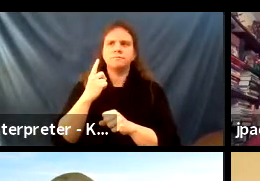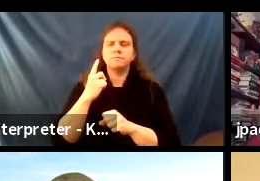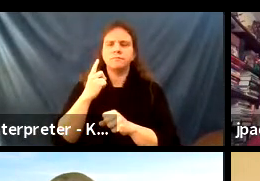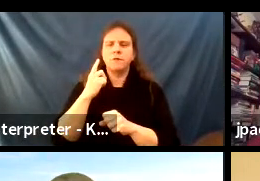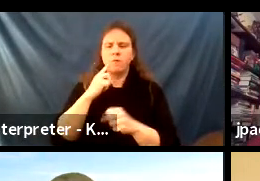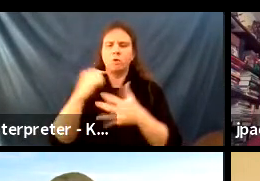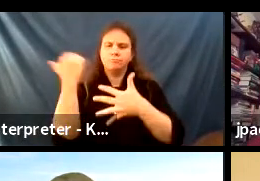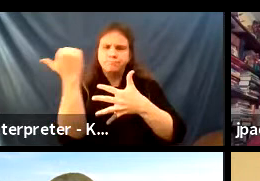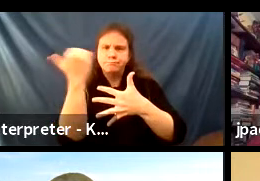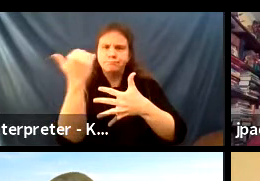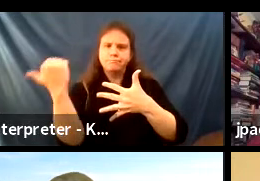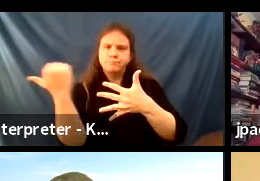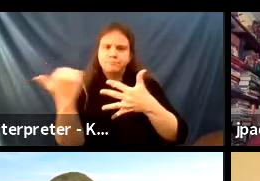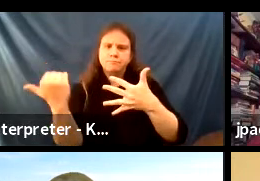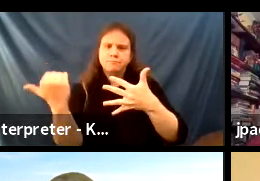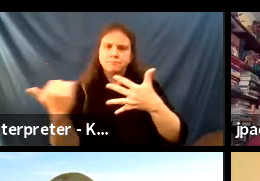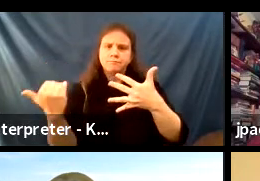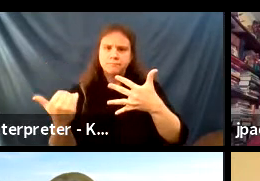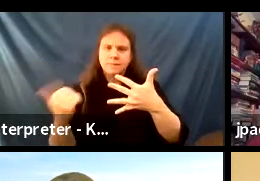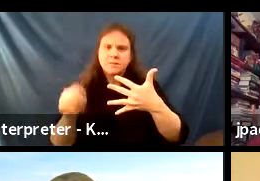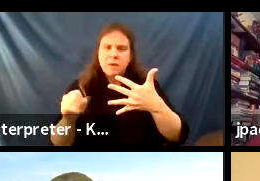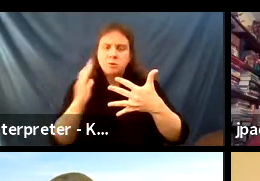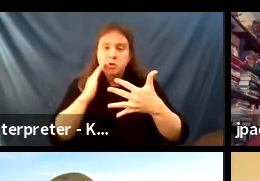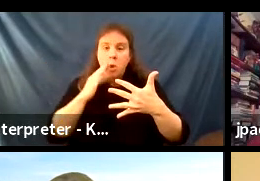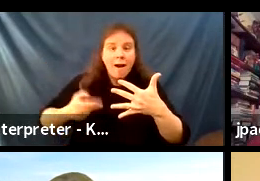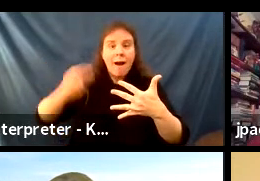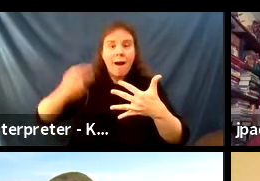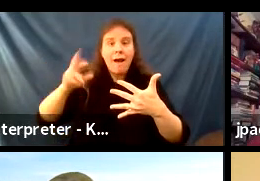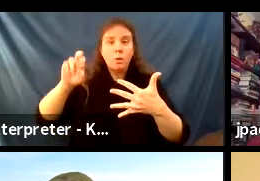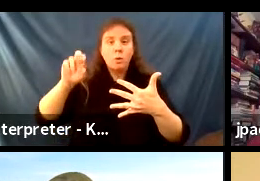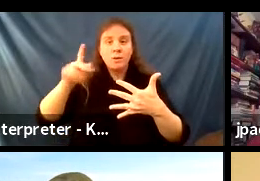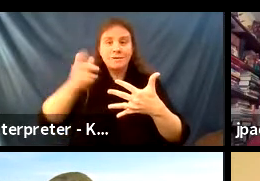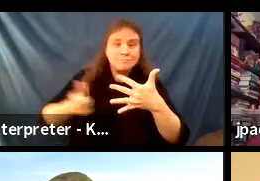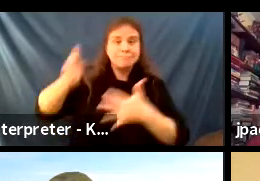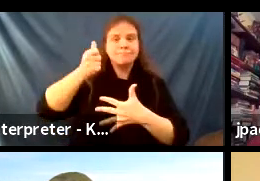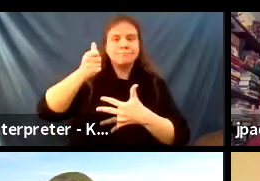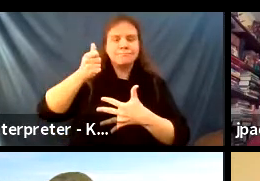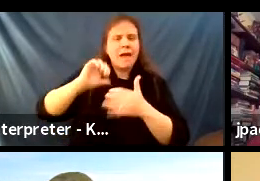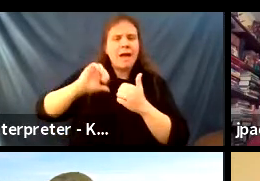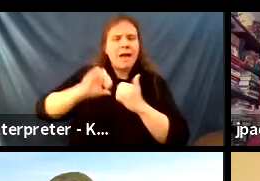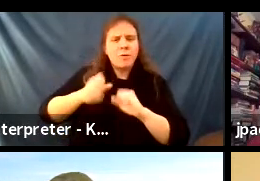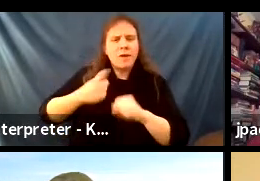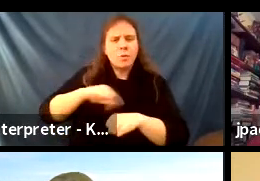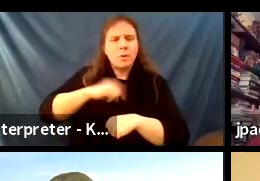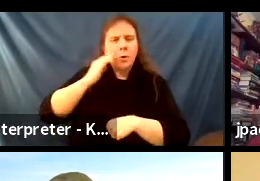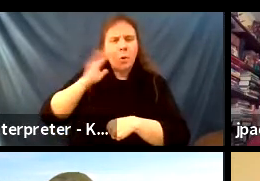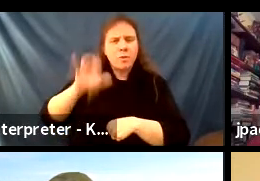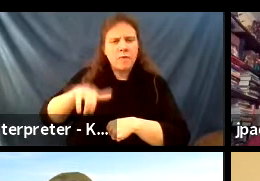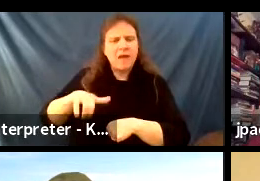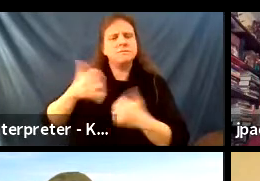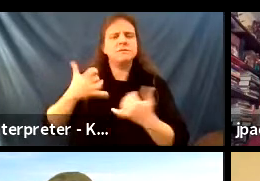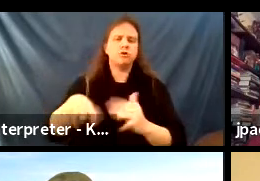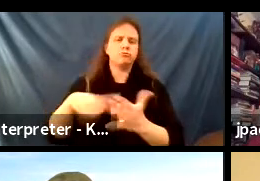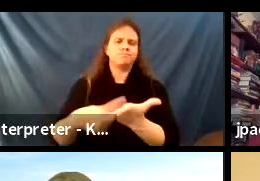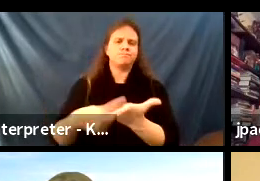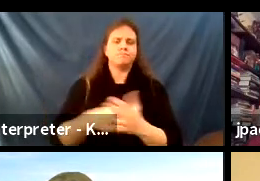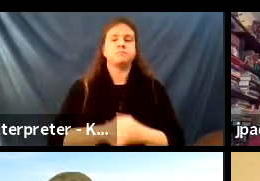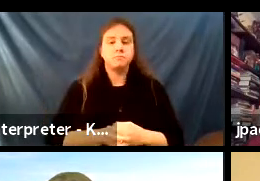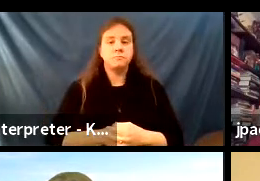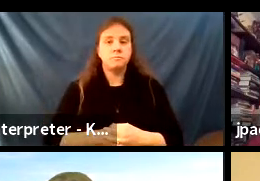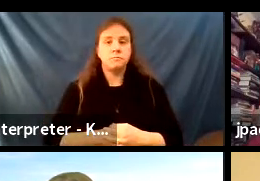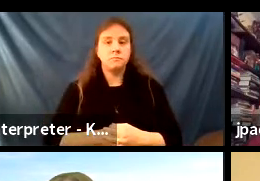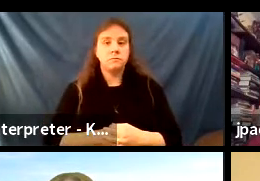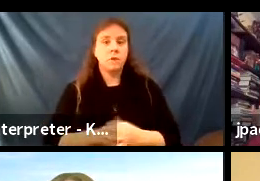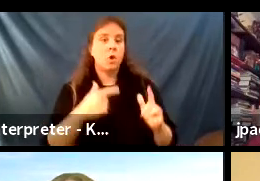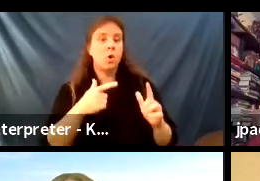be able to let the highest risk or those at priority go first? And if I make a quick comment for